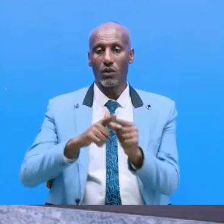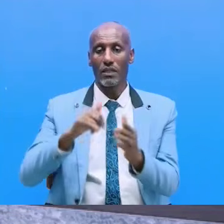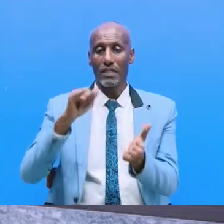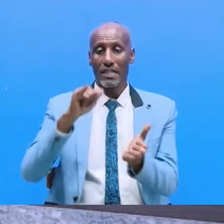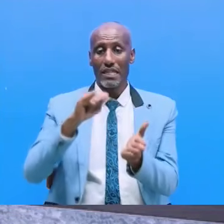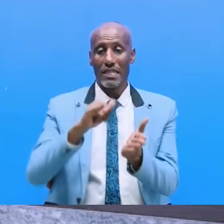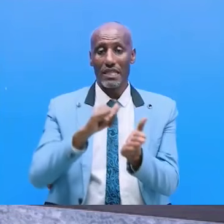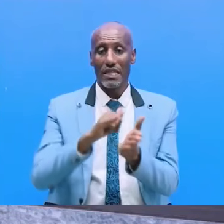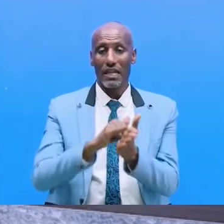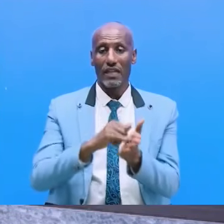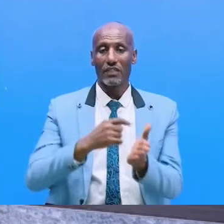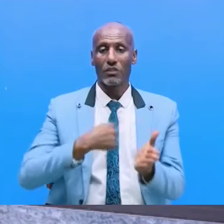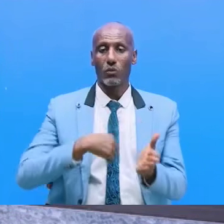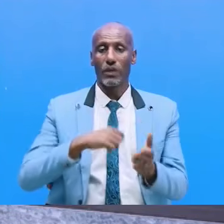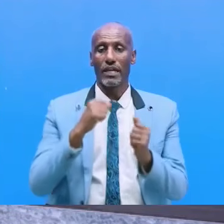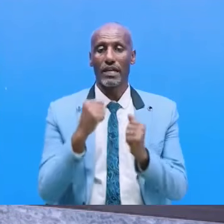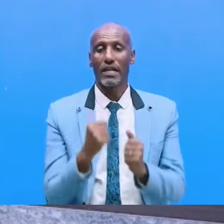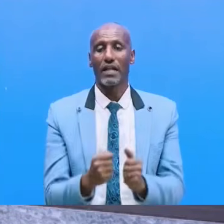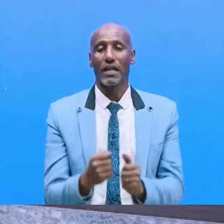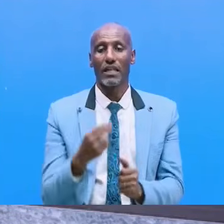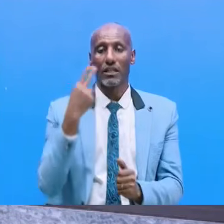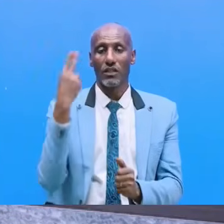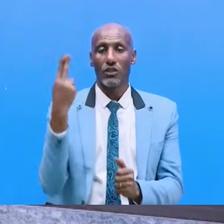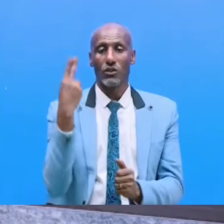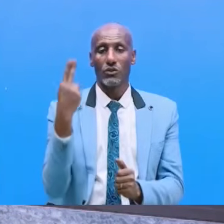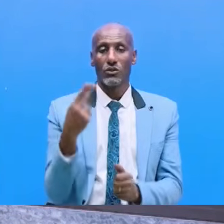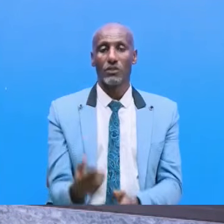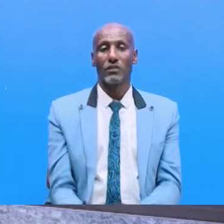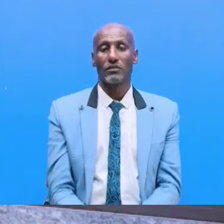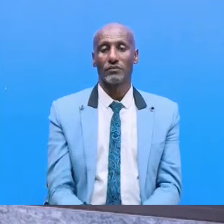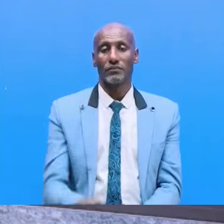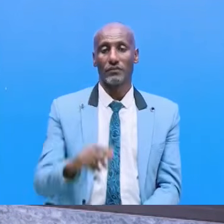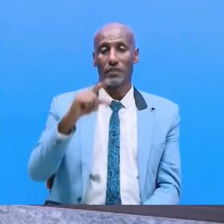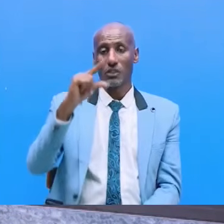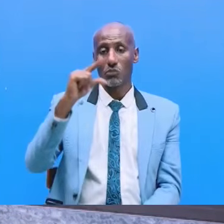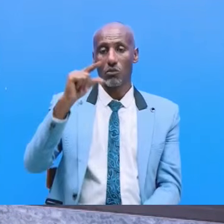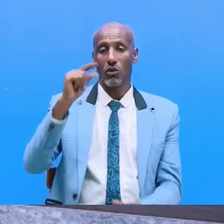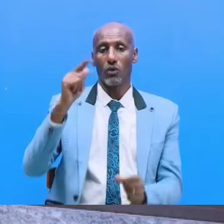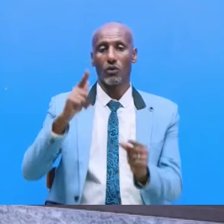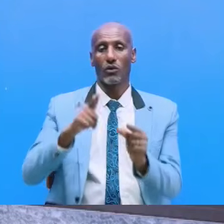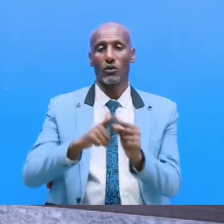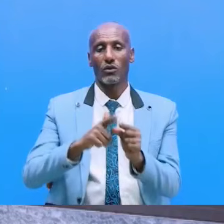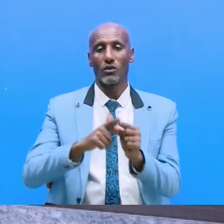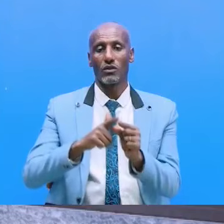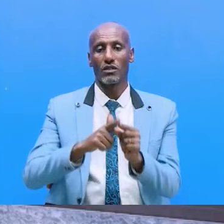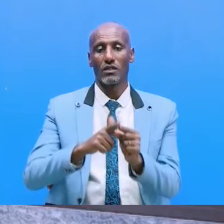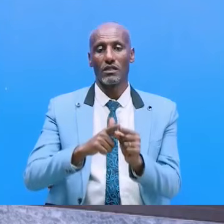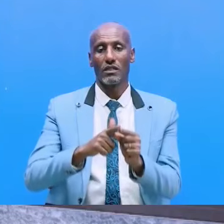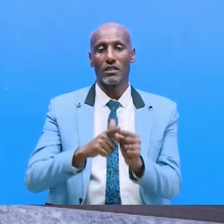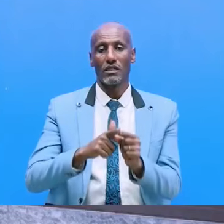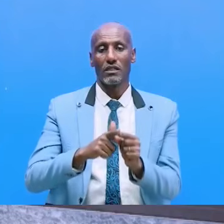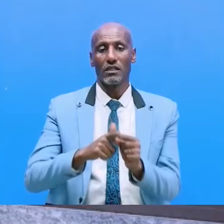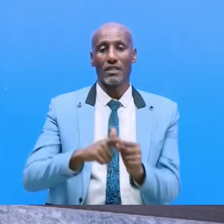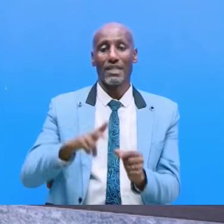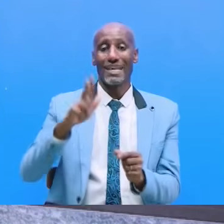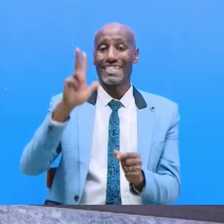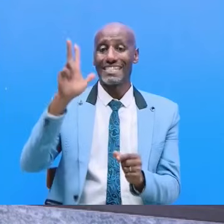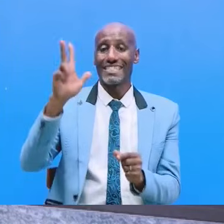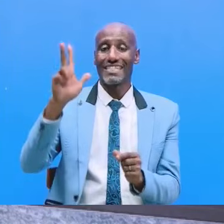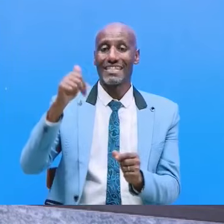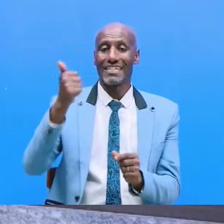use before noun. These are what? Small words. We can have in English 3